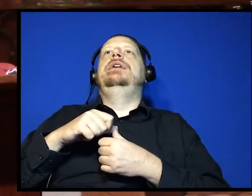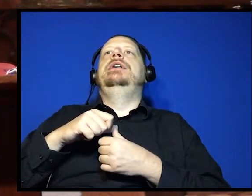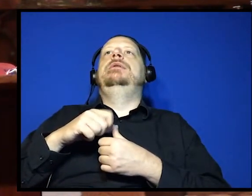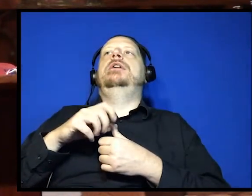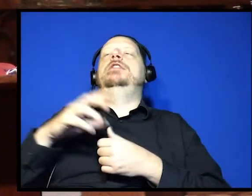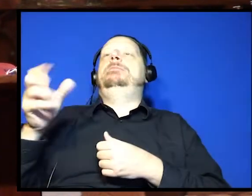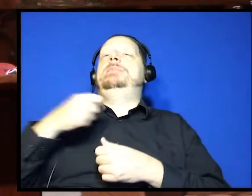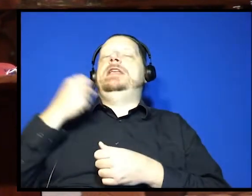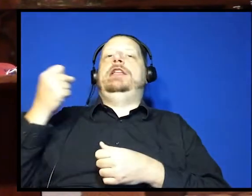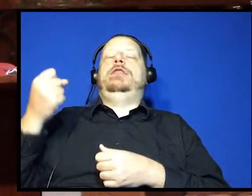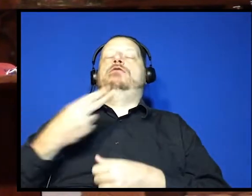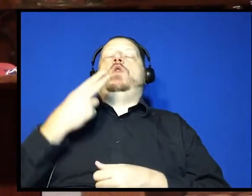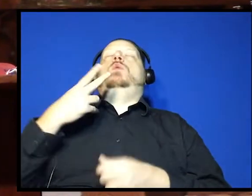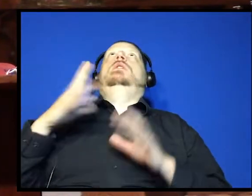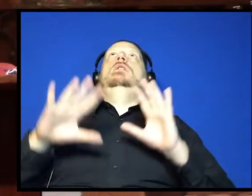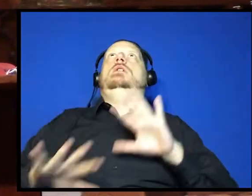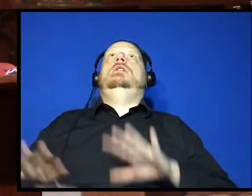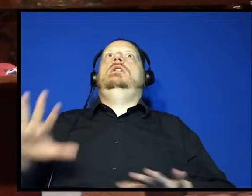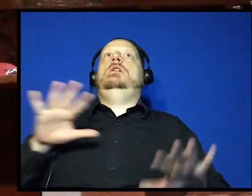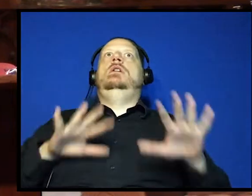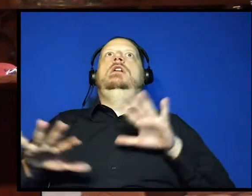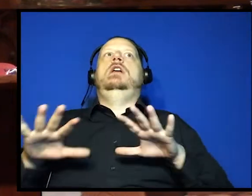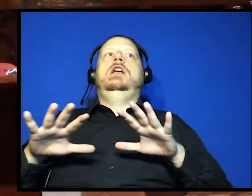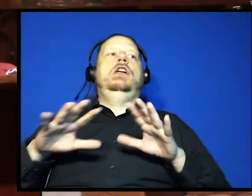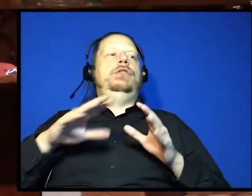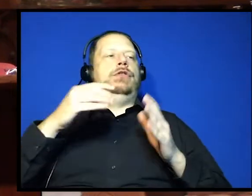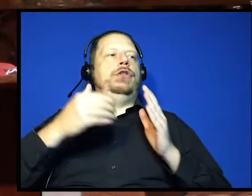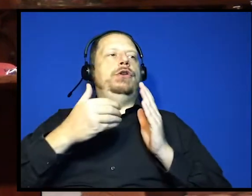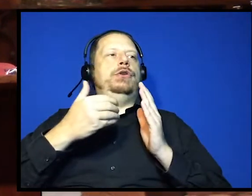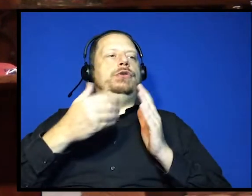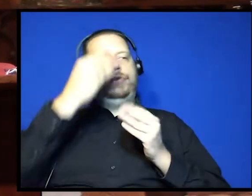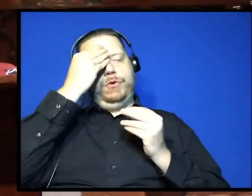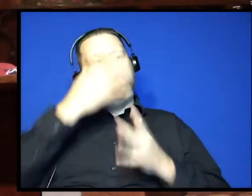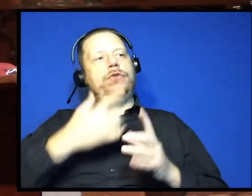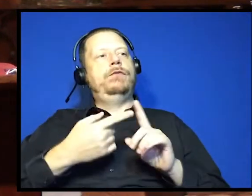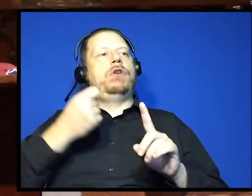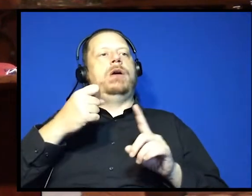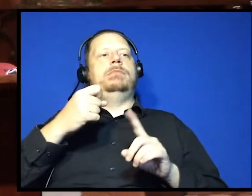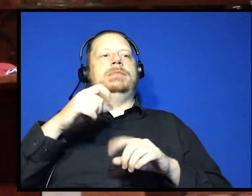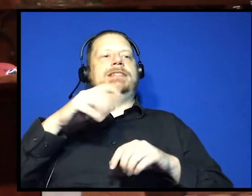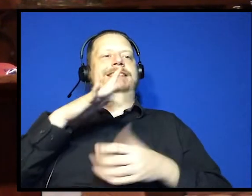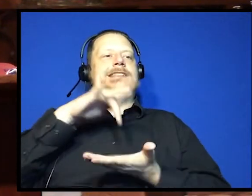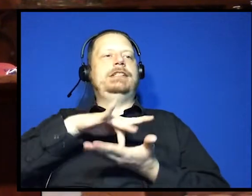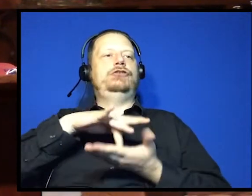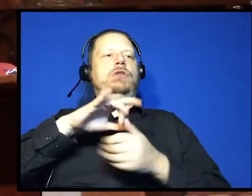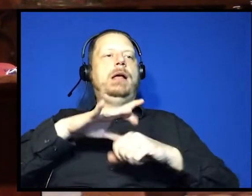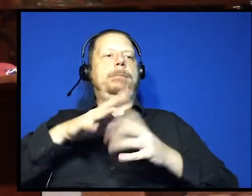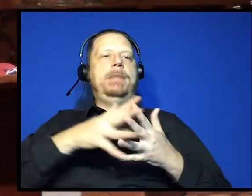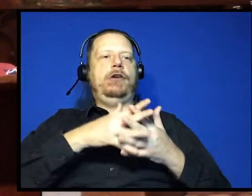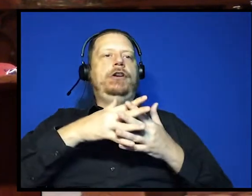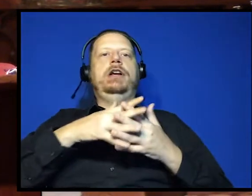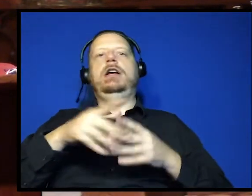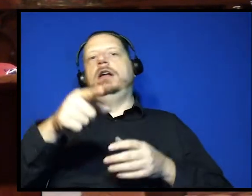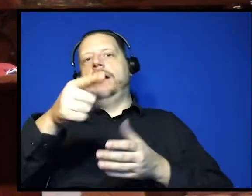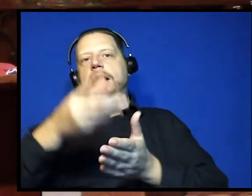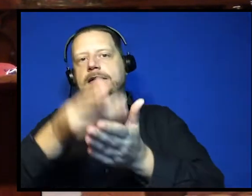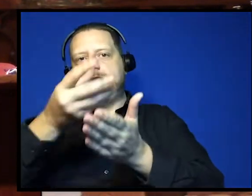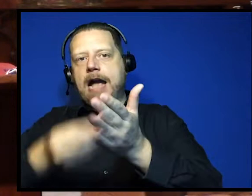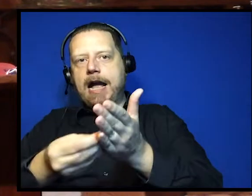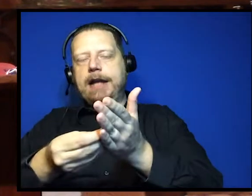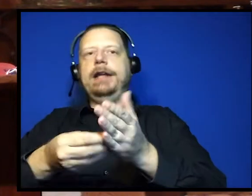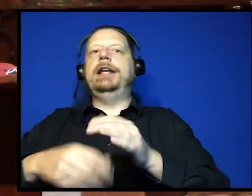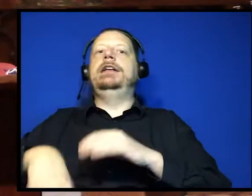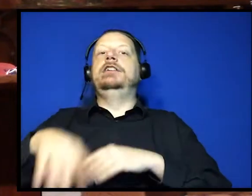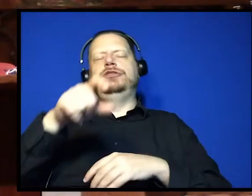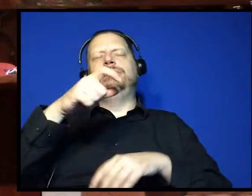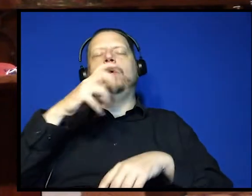being thrown. The news from Central America was devastating, and then losing Dorothy Day, even though she was